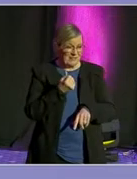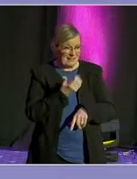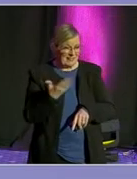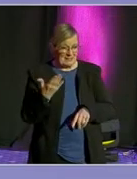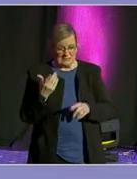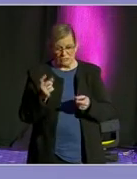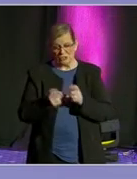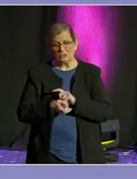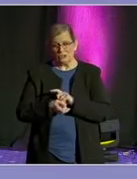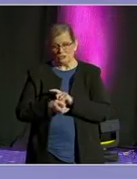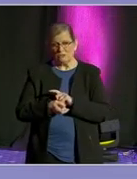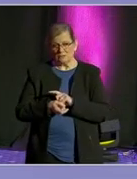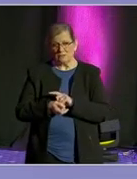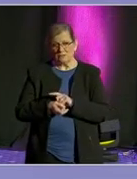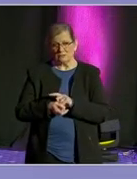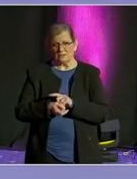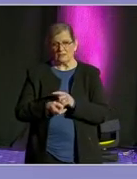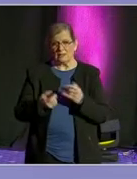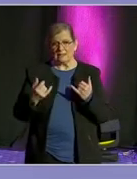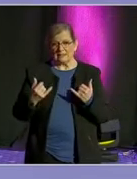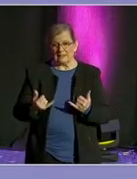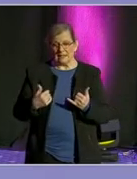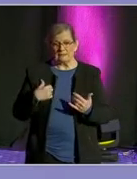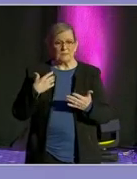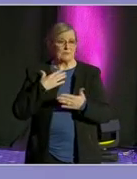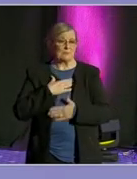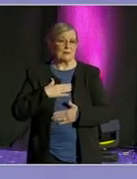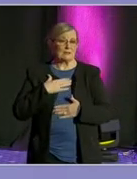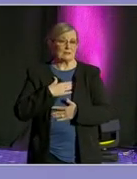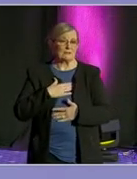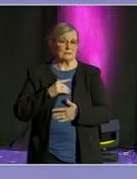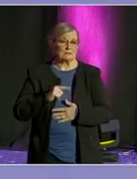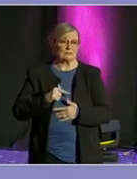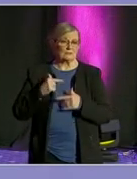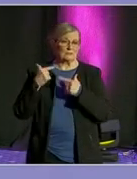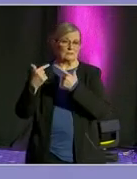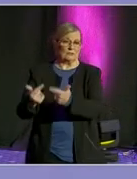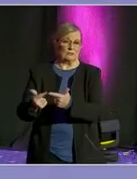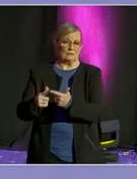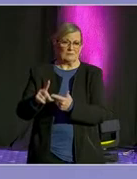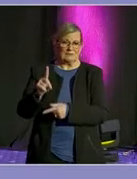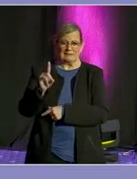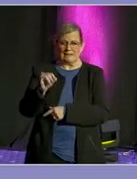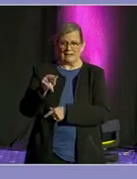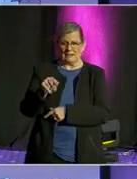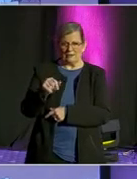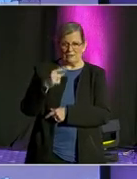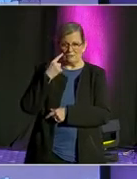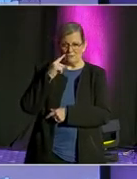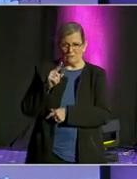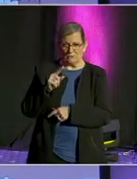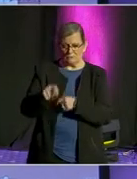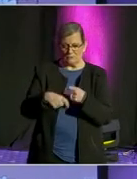coming weeks. And now it's my pleasure to turn this back over to Diana for the closing remarks.